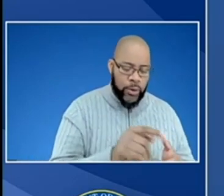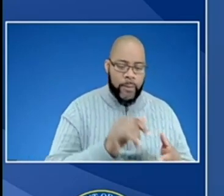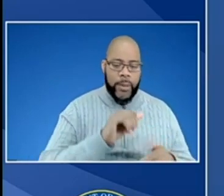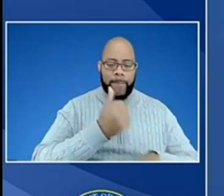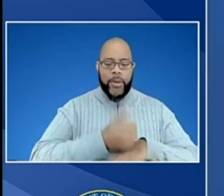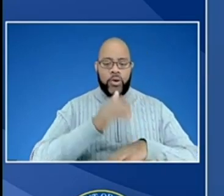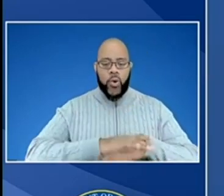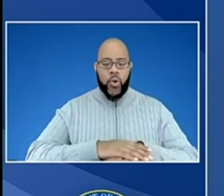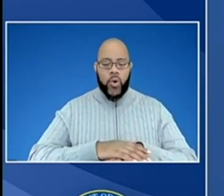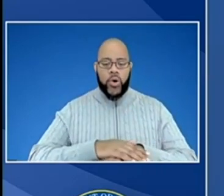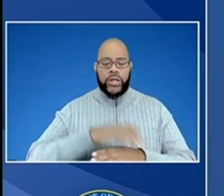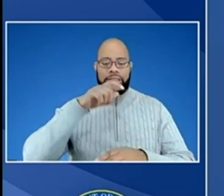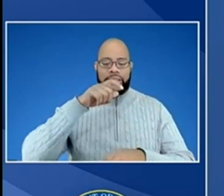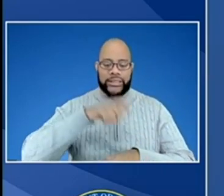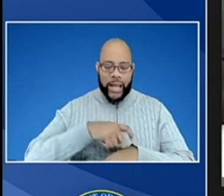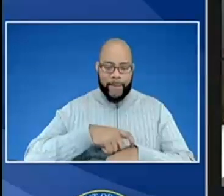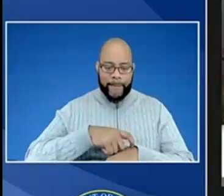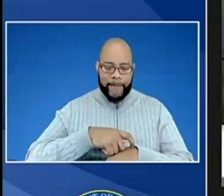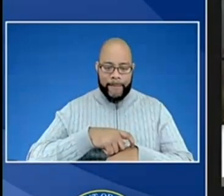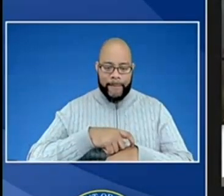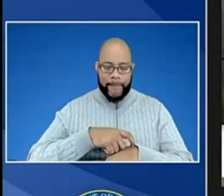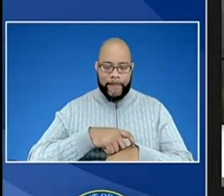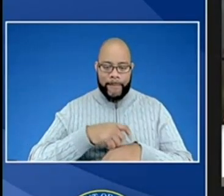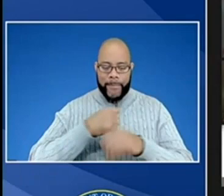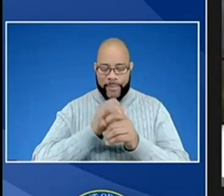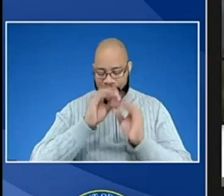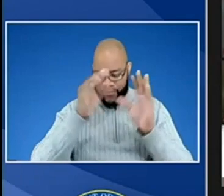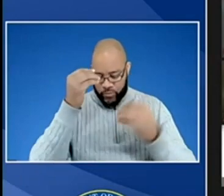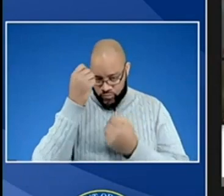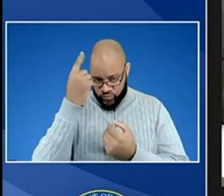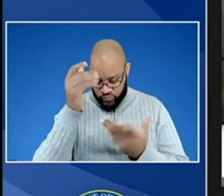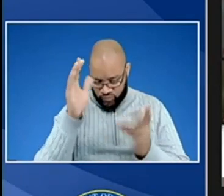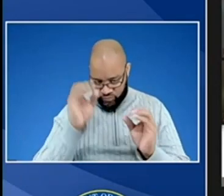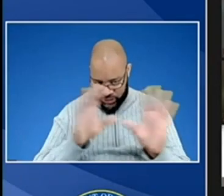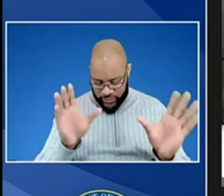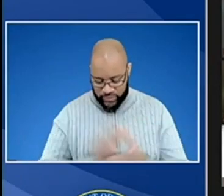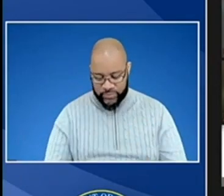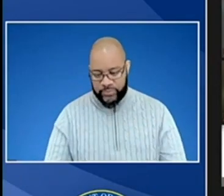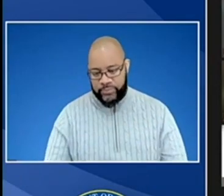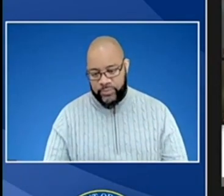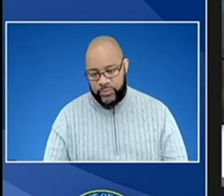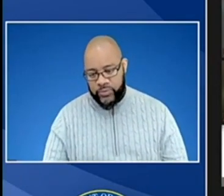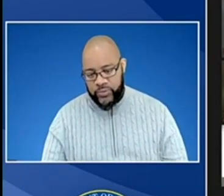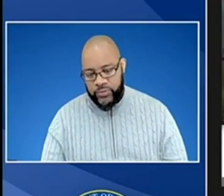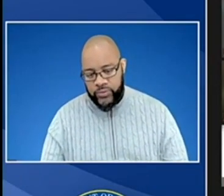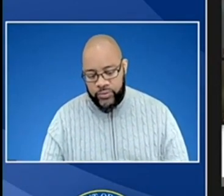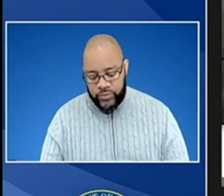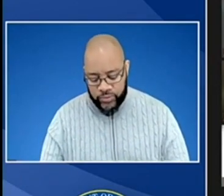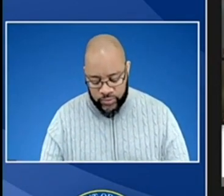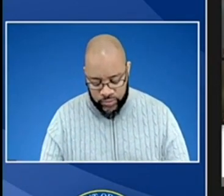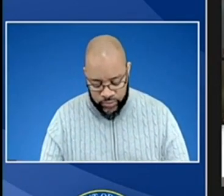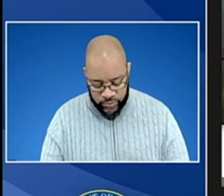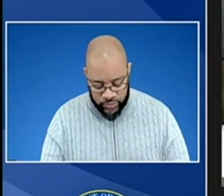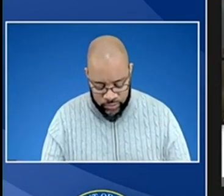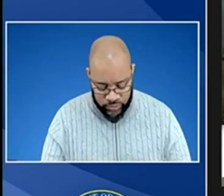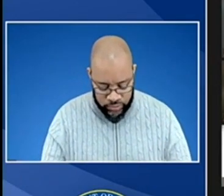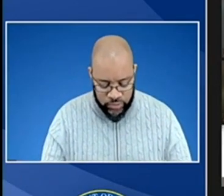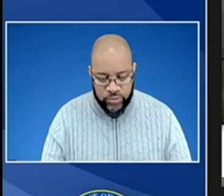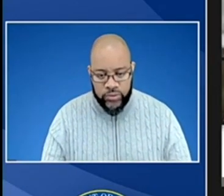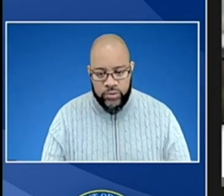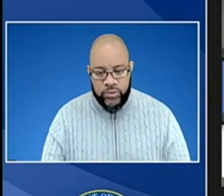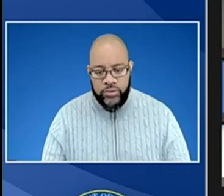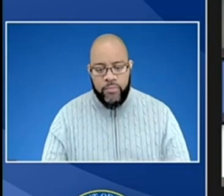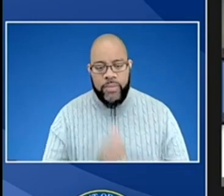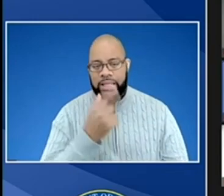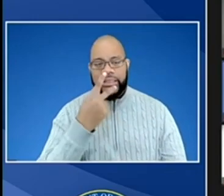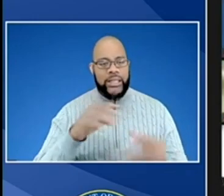make that clarification known. Thank you, Tammy, for that. Appreciate it. I'm not seeing any